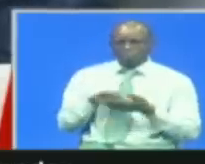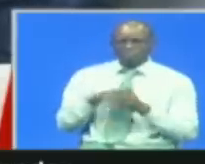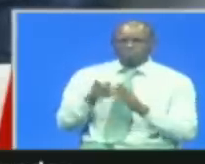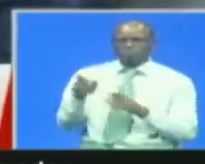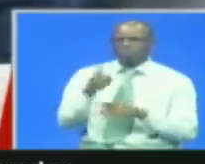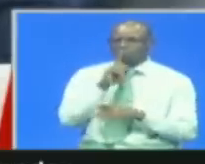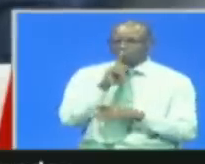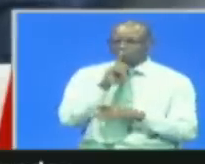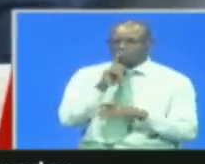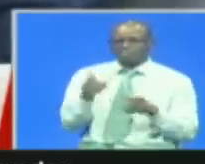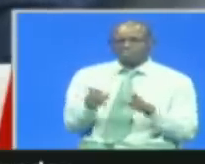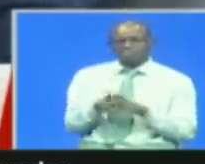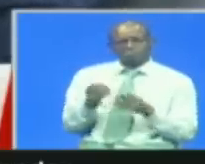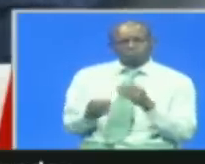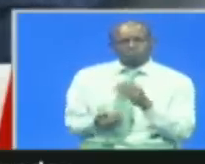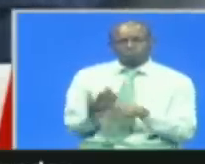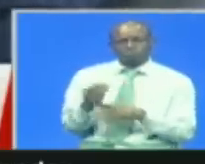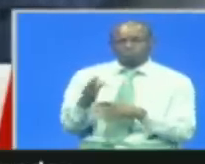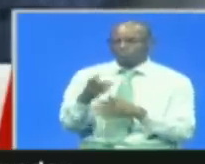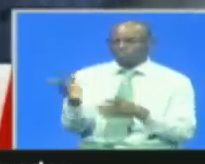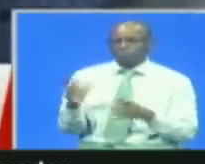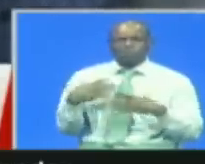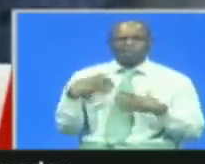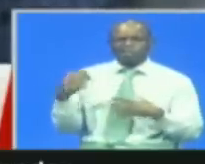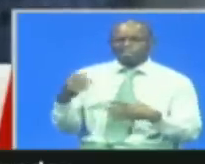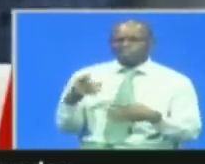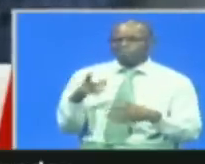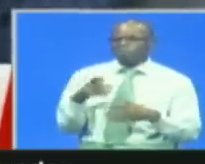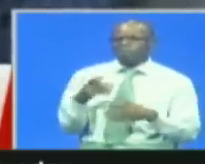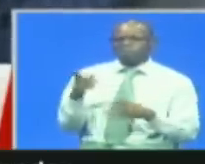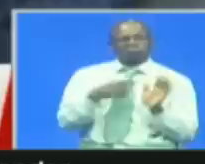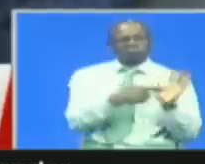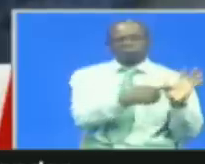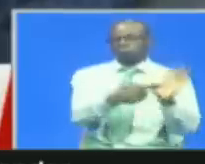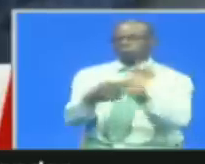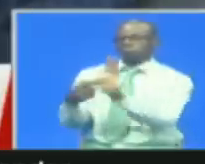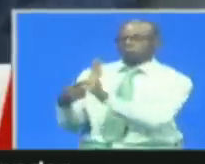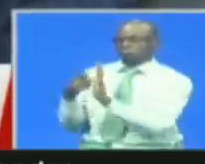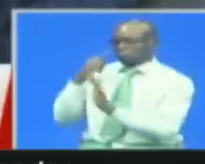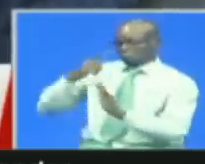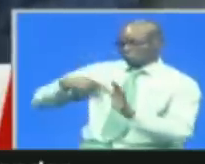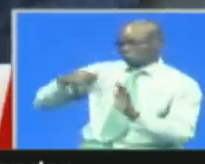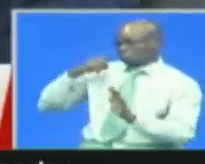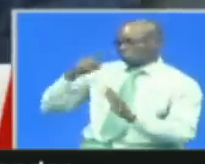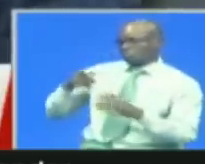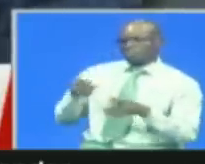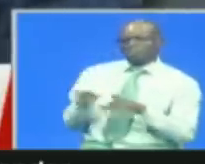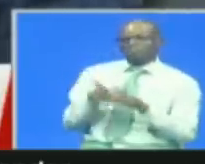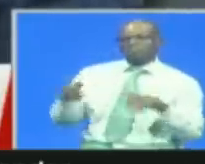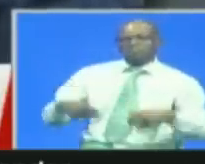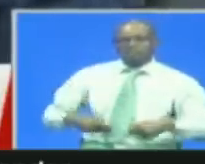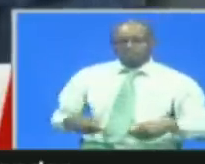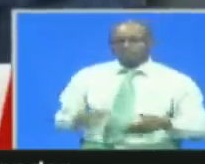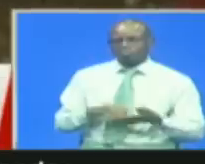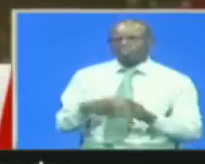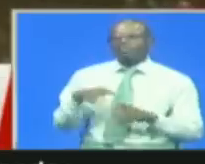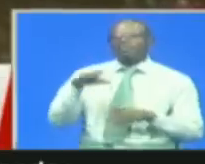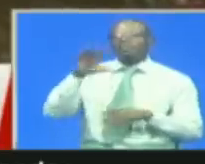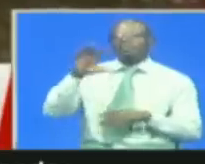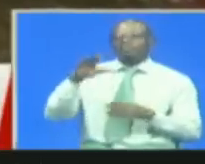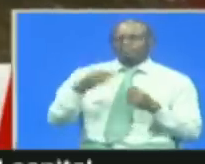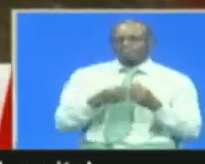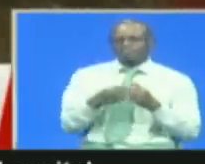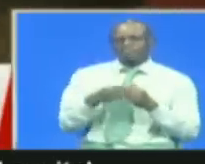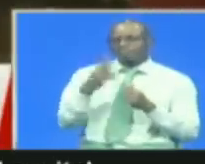source of his wealth that he every so often flaunts despite his young age. 15 suspects were arrested in a house in